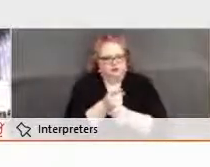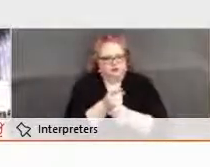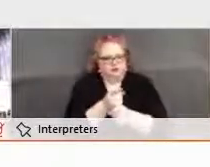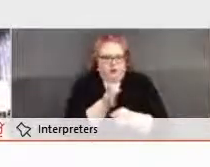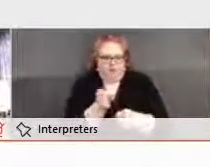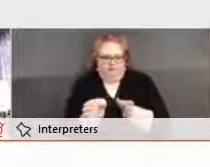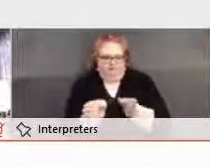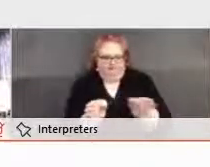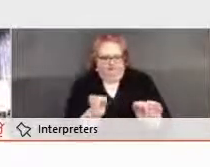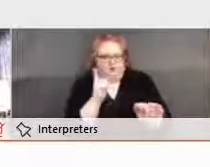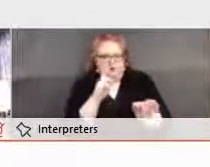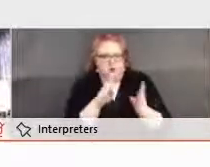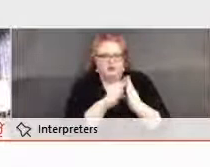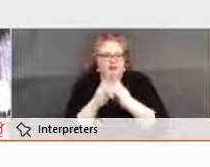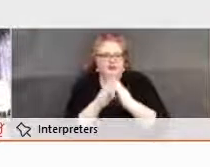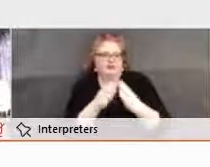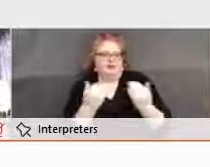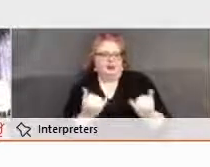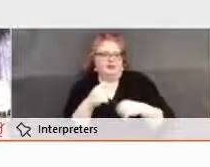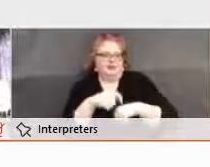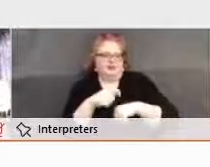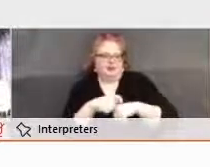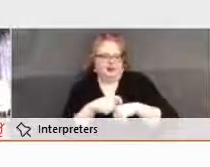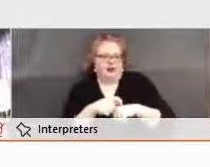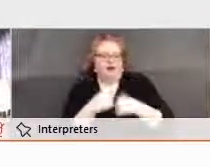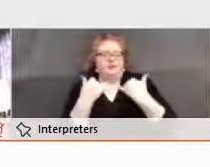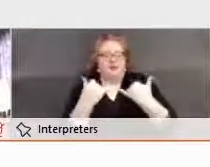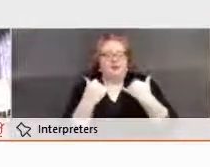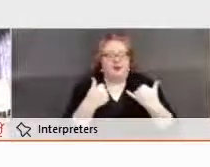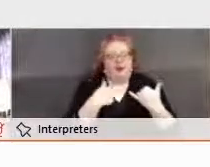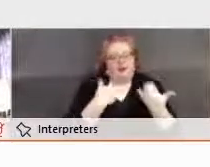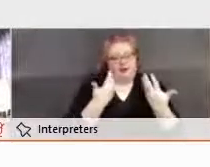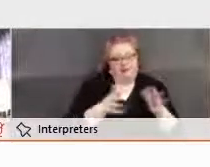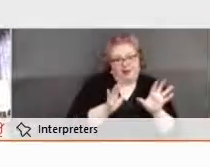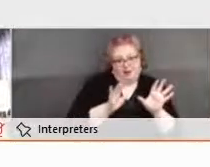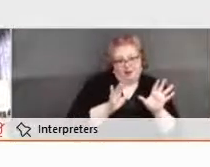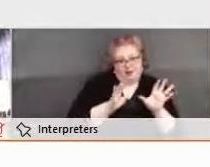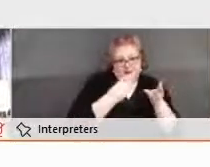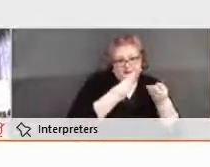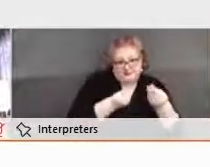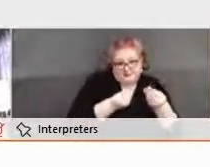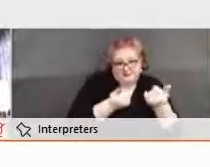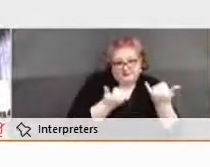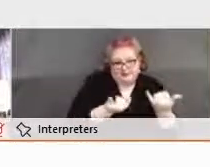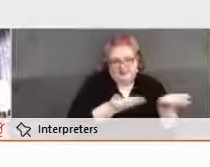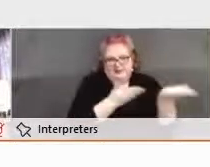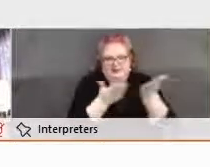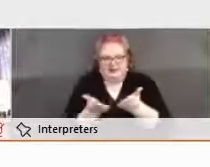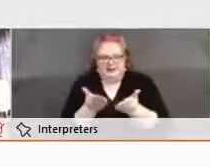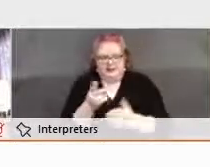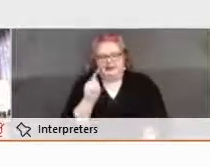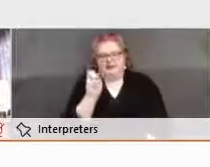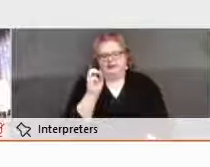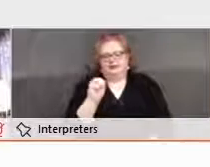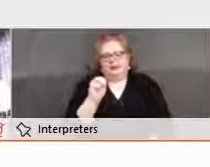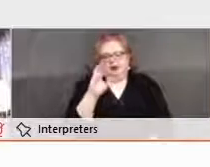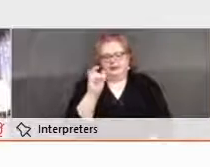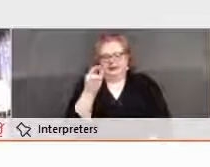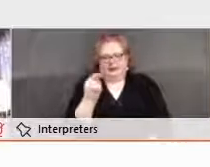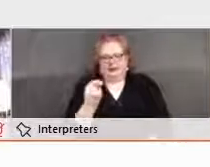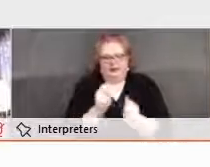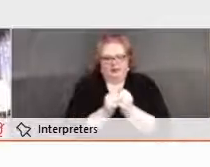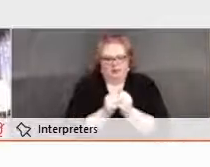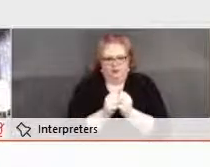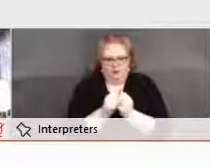time. So with that teaser, I'm going to introduce Tom Kane from Stevens Inc. Thank you.